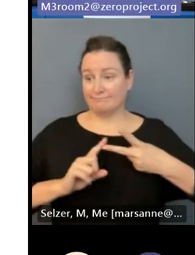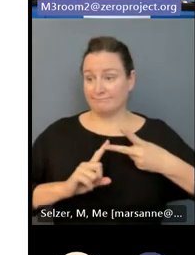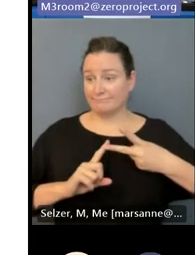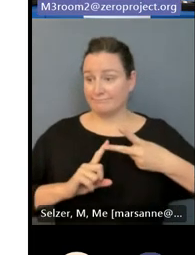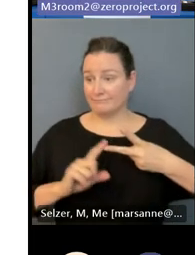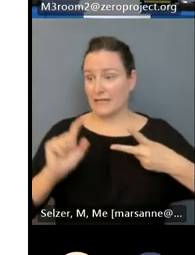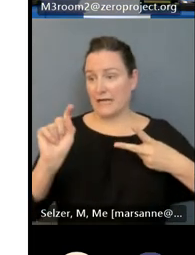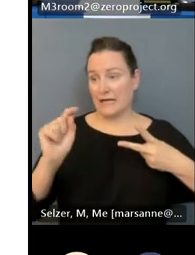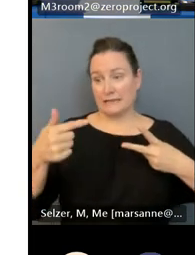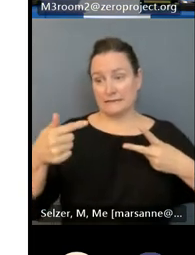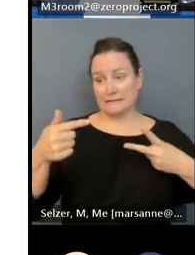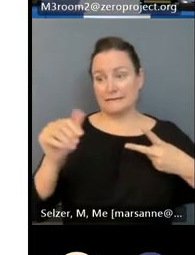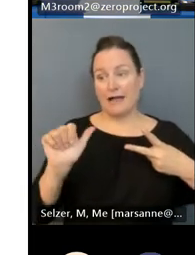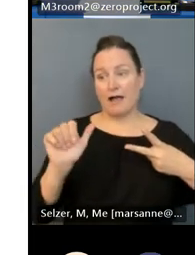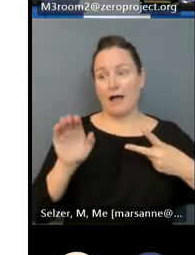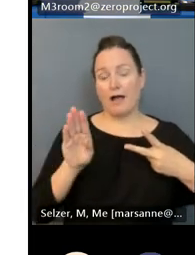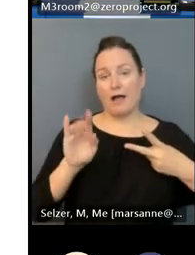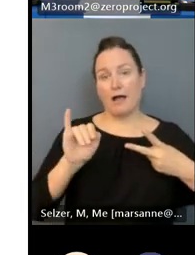SHAHZAD.